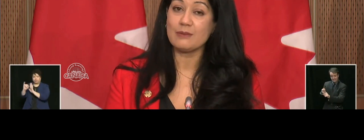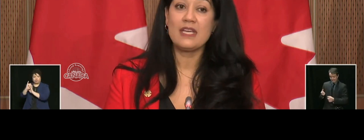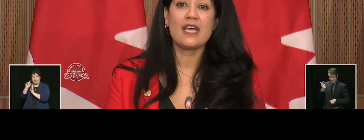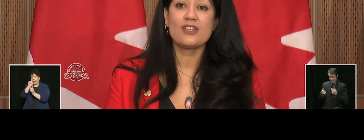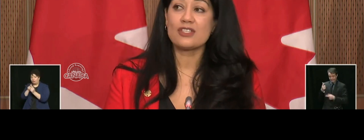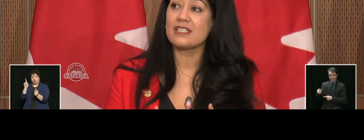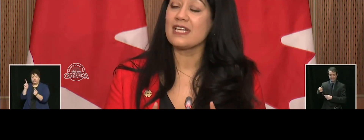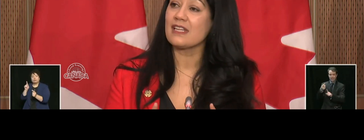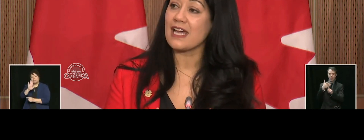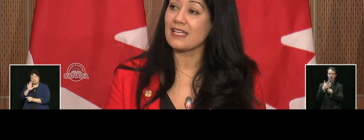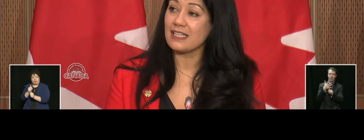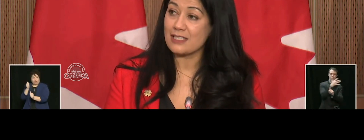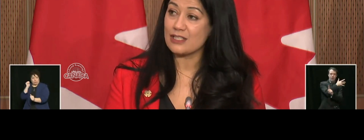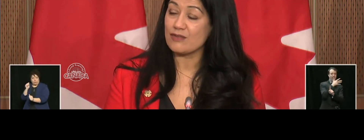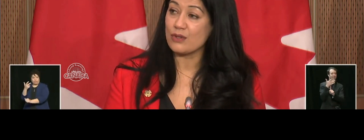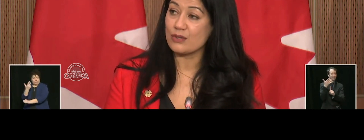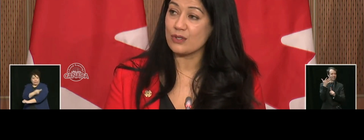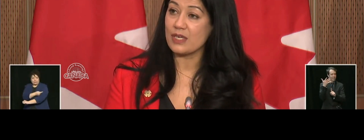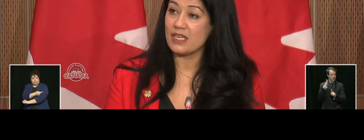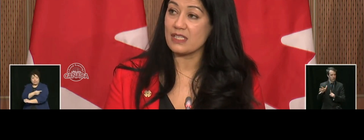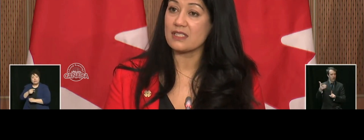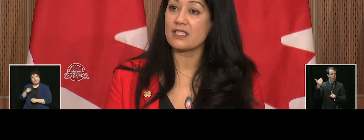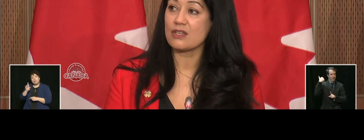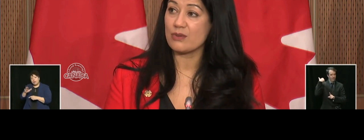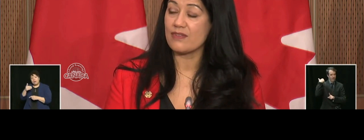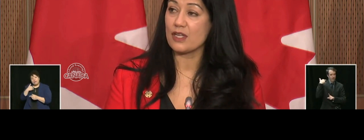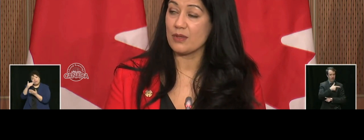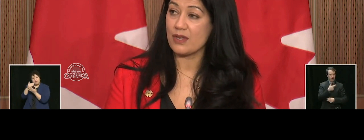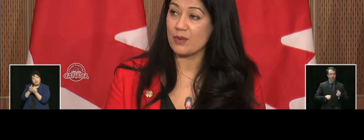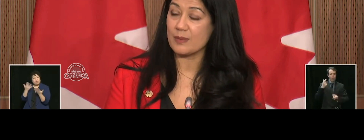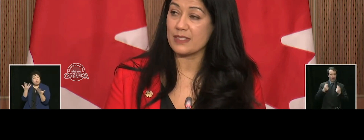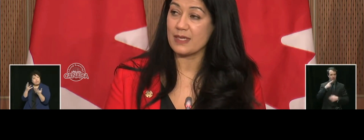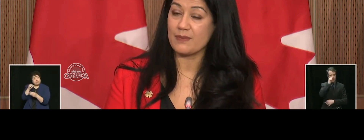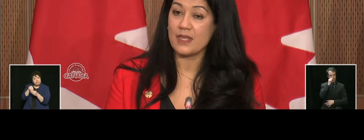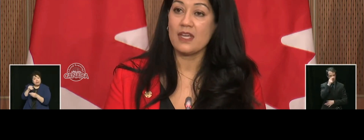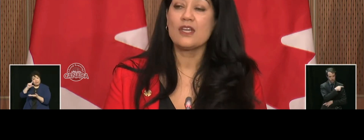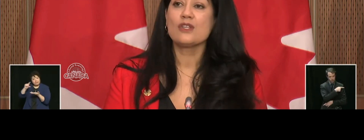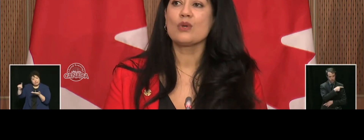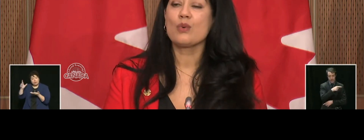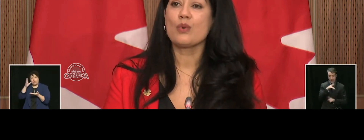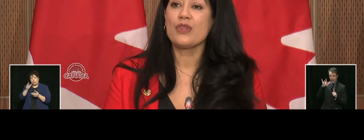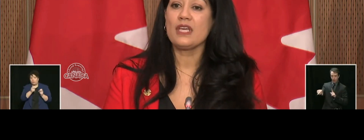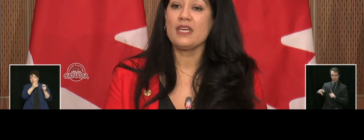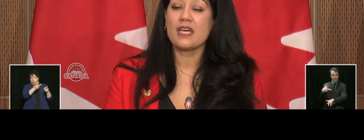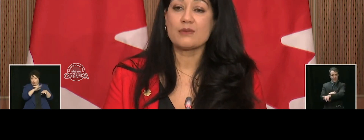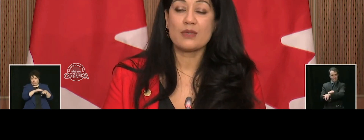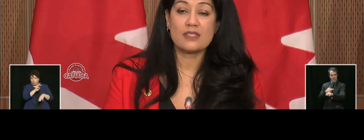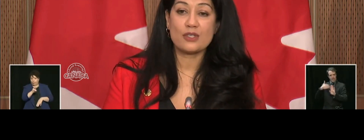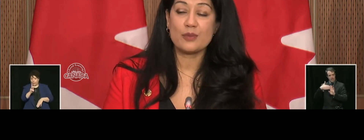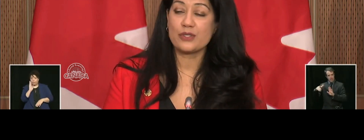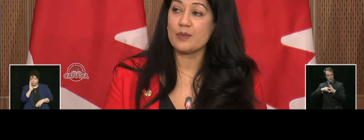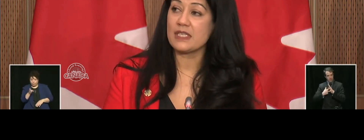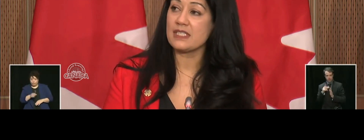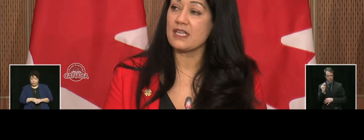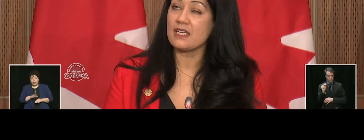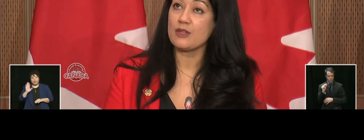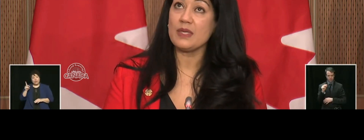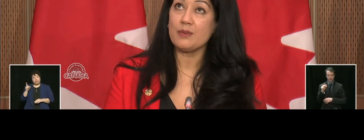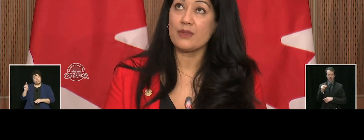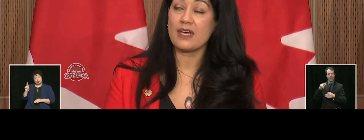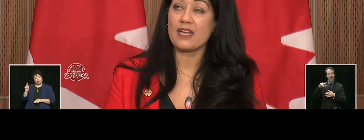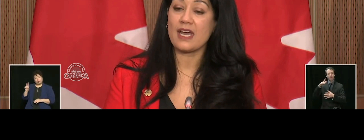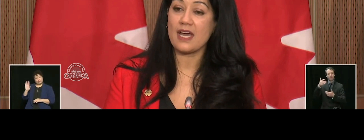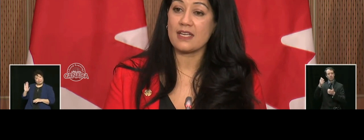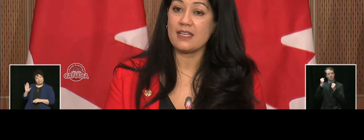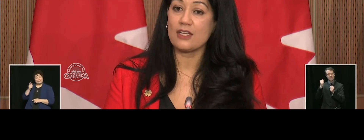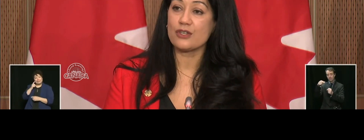in the vaccine. And just to say that that list of all those ingredients is also available on the website. So the as Dr. Bertram had said, the